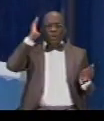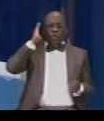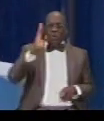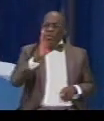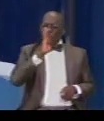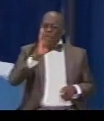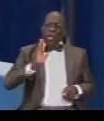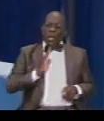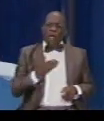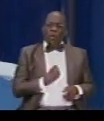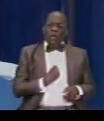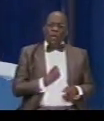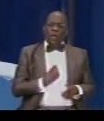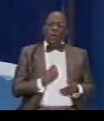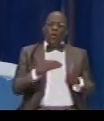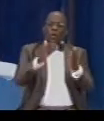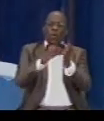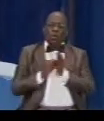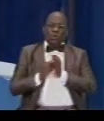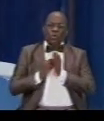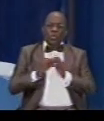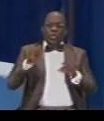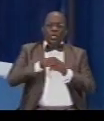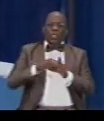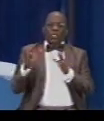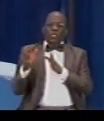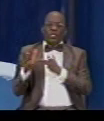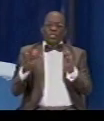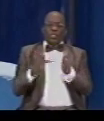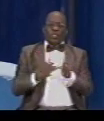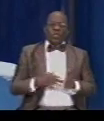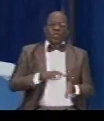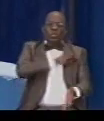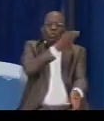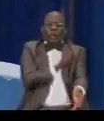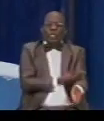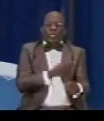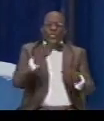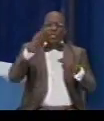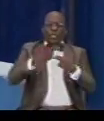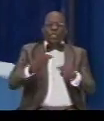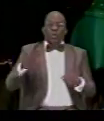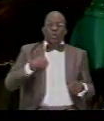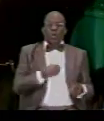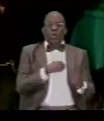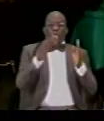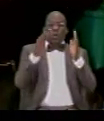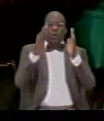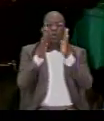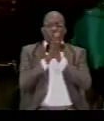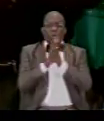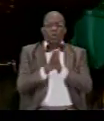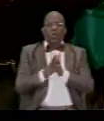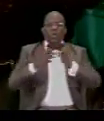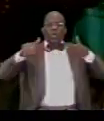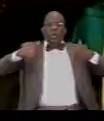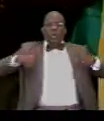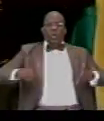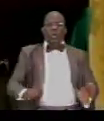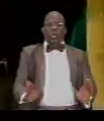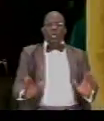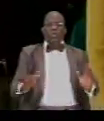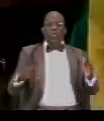portion. Jesus' mighty name, we pray. Amen. Let the people of